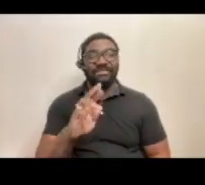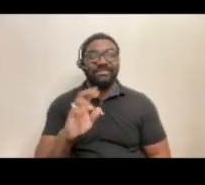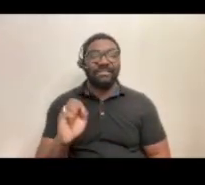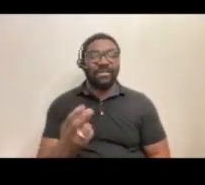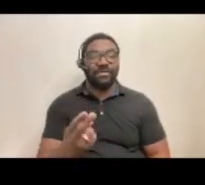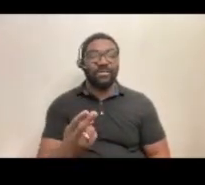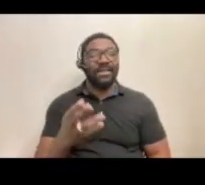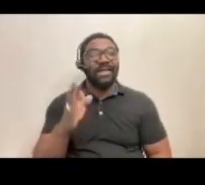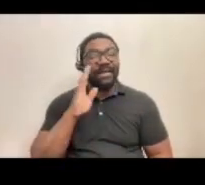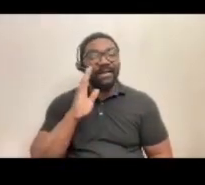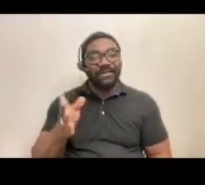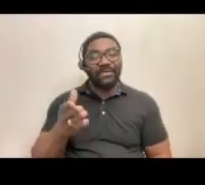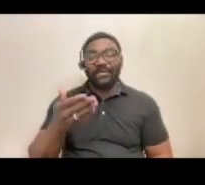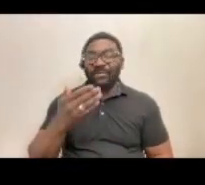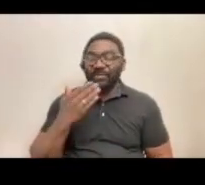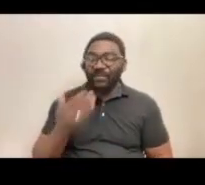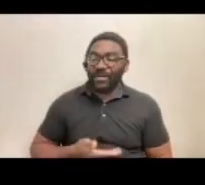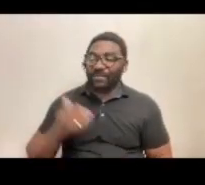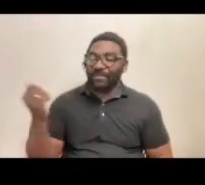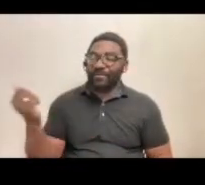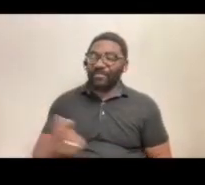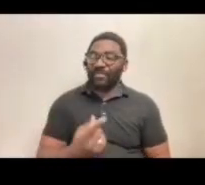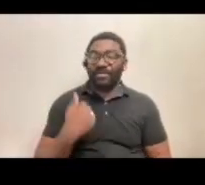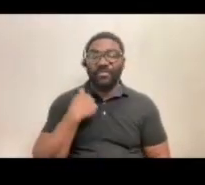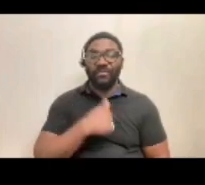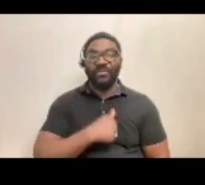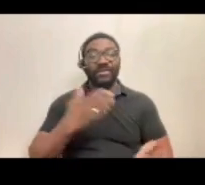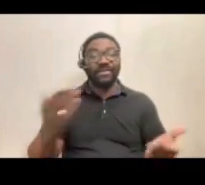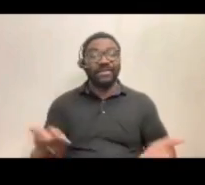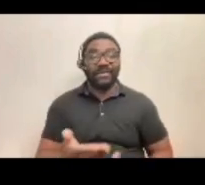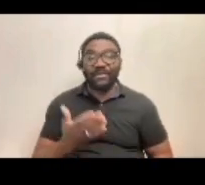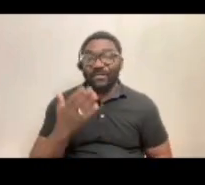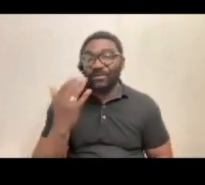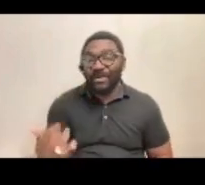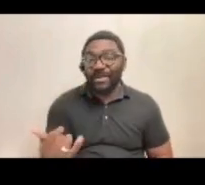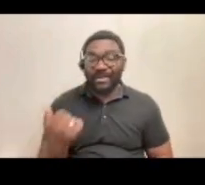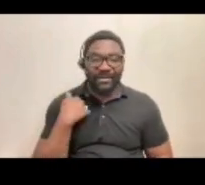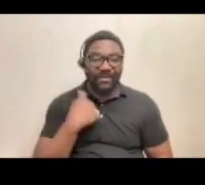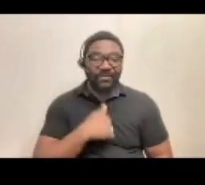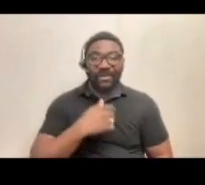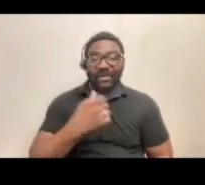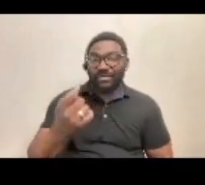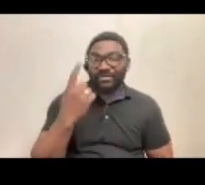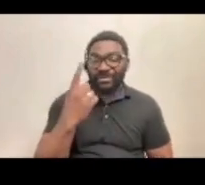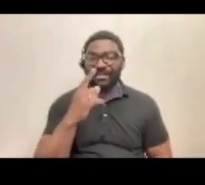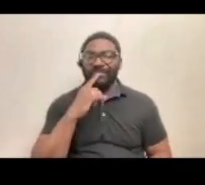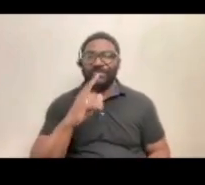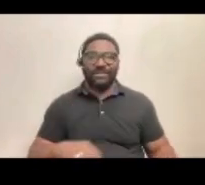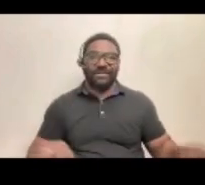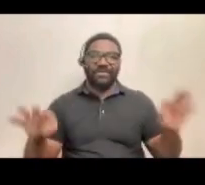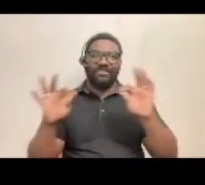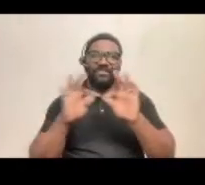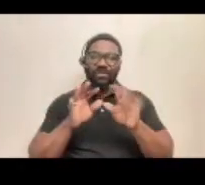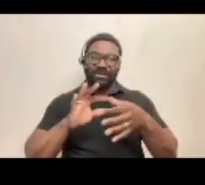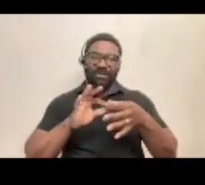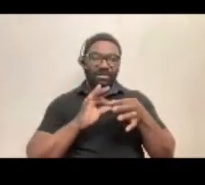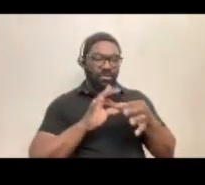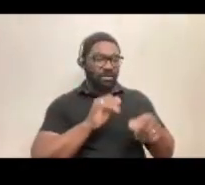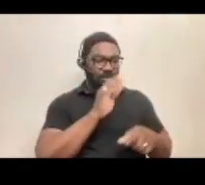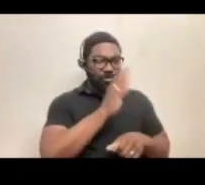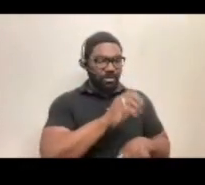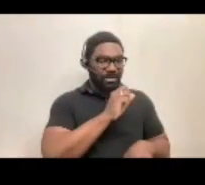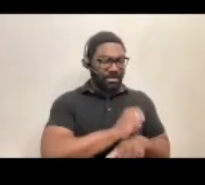everyone. So, we've all come together here today because we understand that critical connection between the direct care